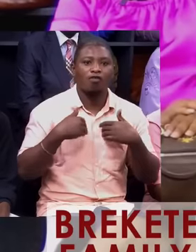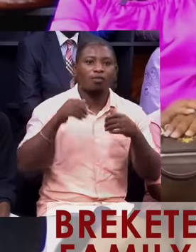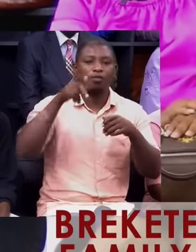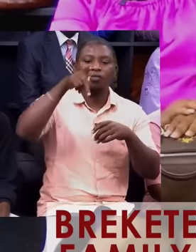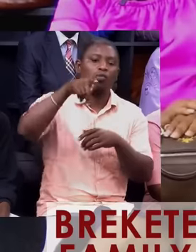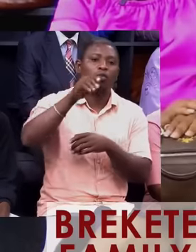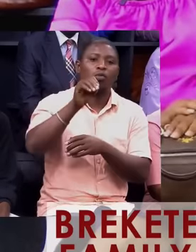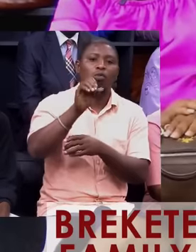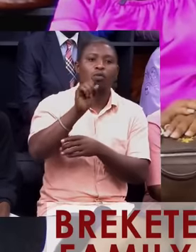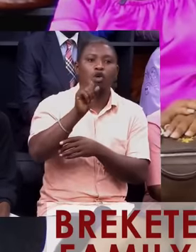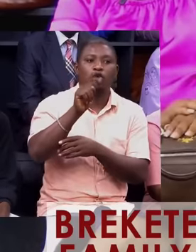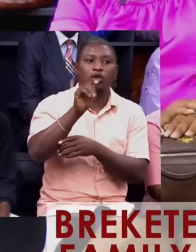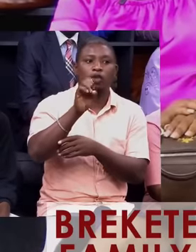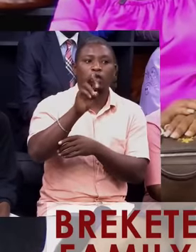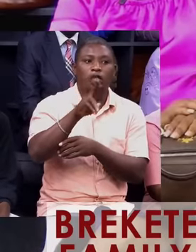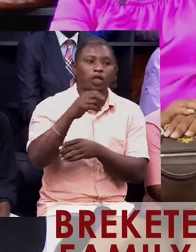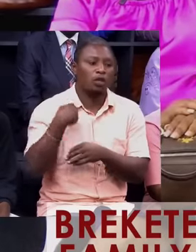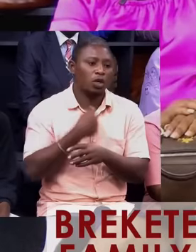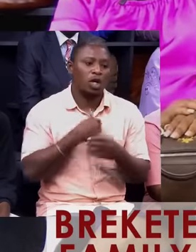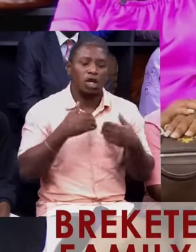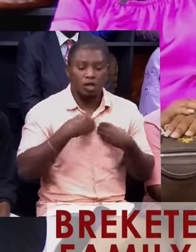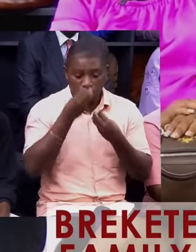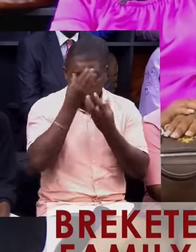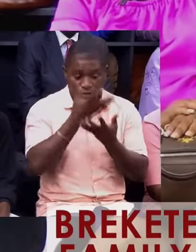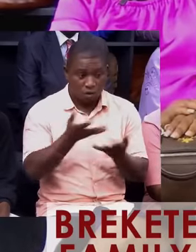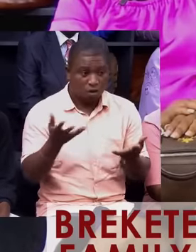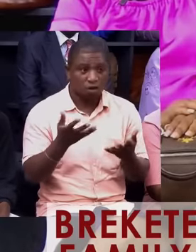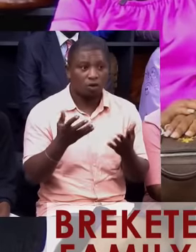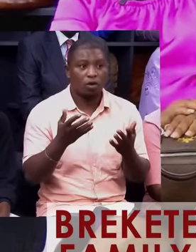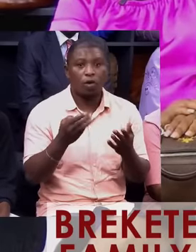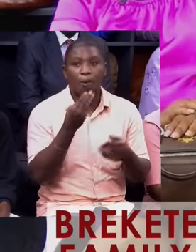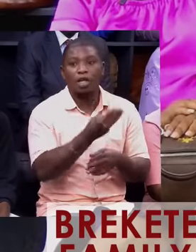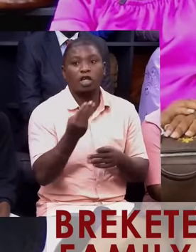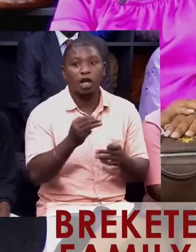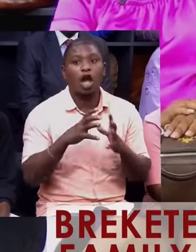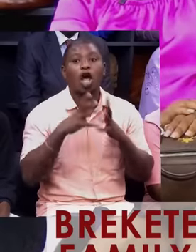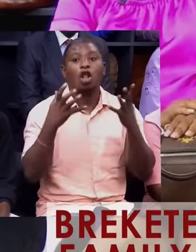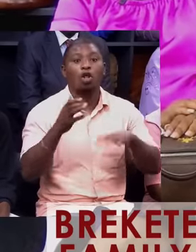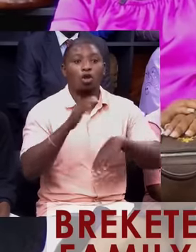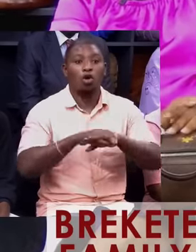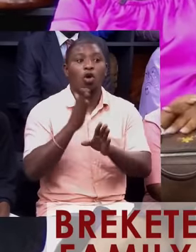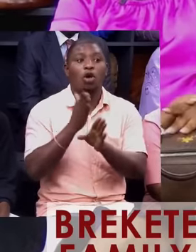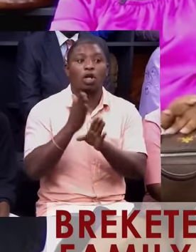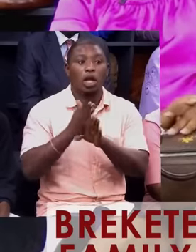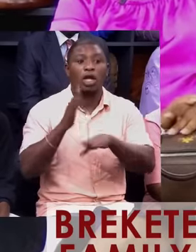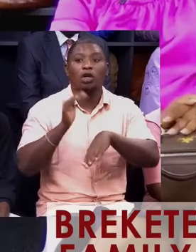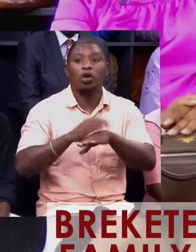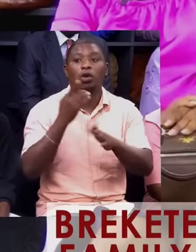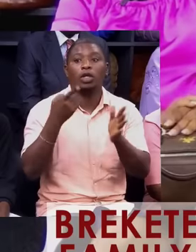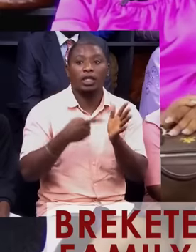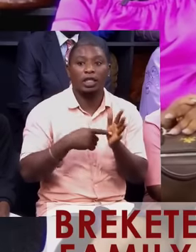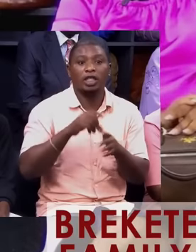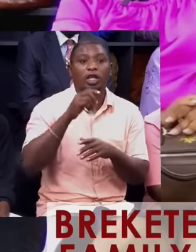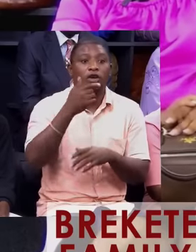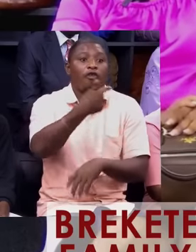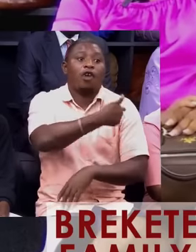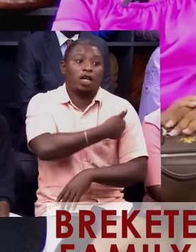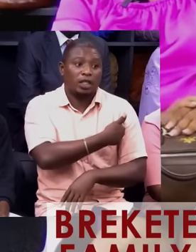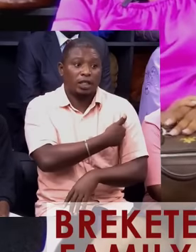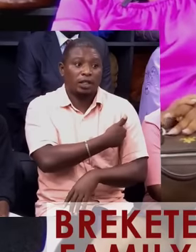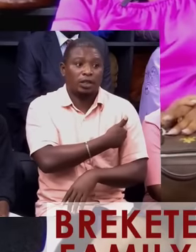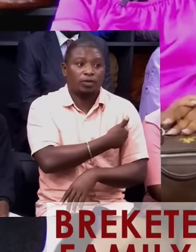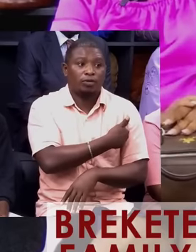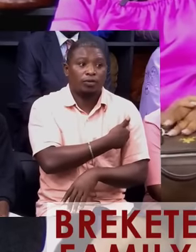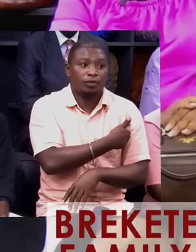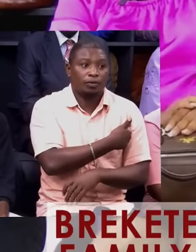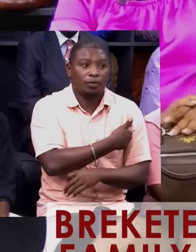we have information material a lot online on this vaccine and